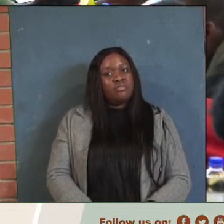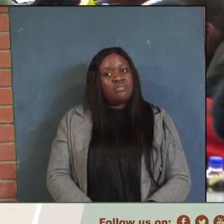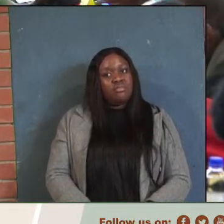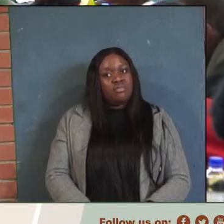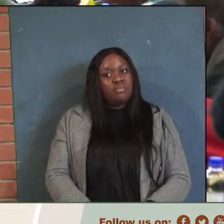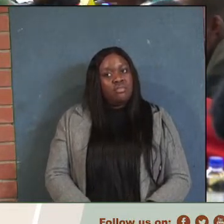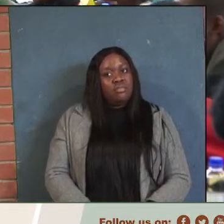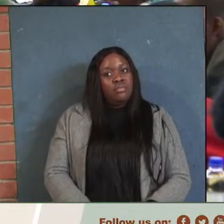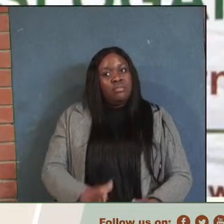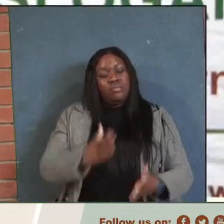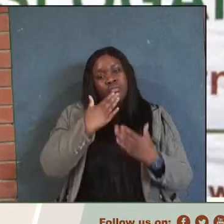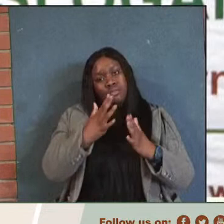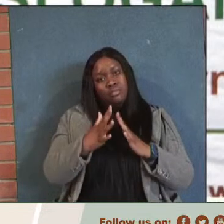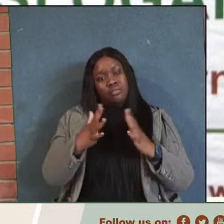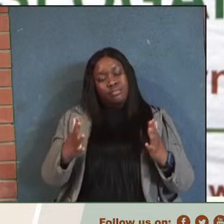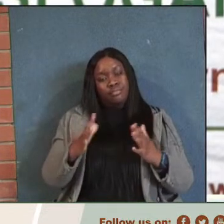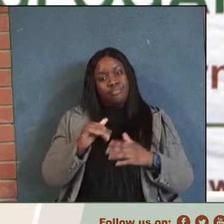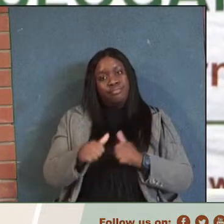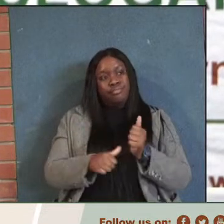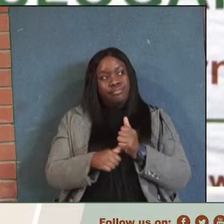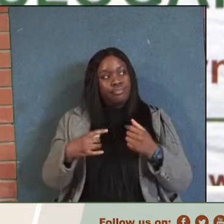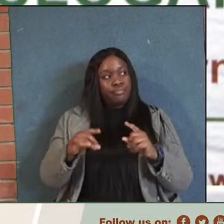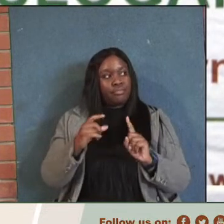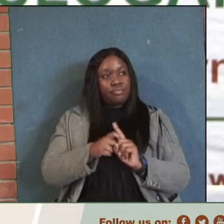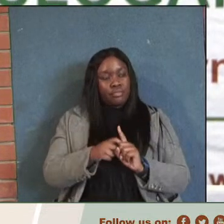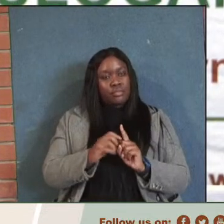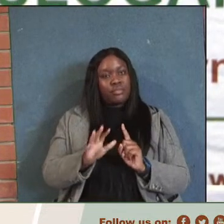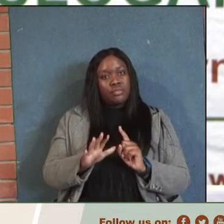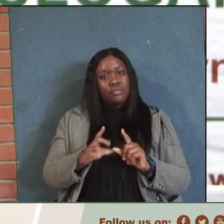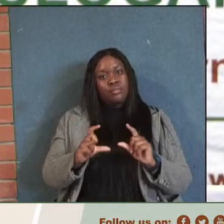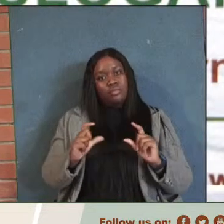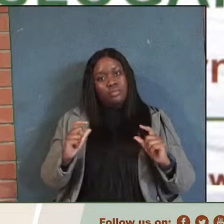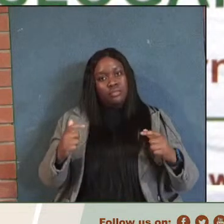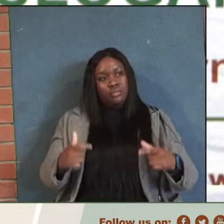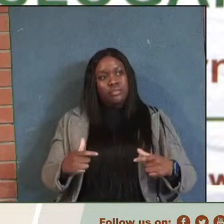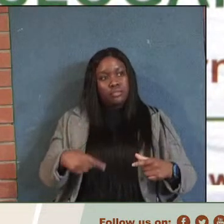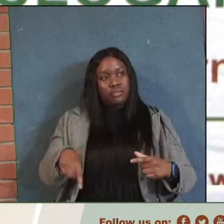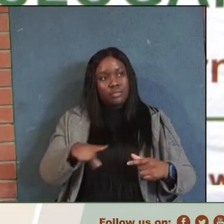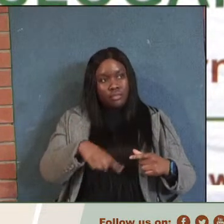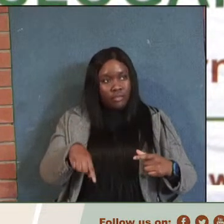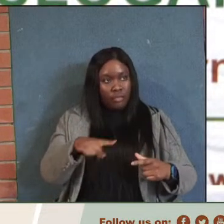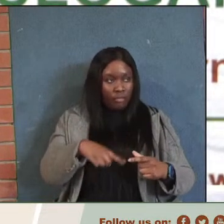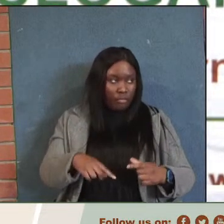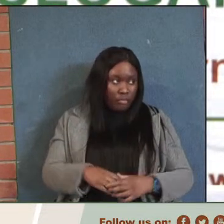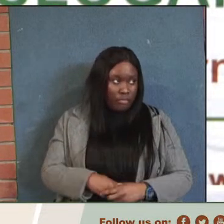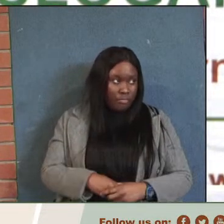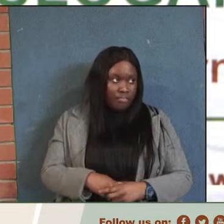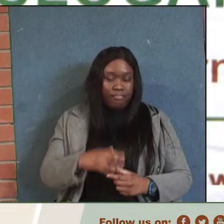Thank you very much, Deputy Chairperson of Committees, Honorable Mpapa Kganyane,